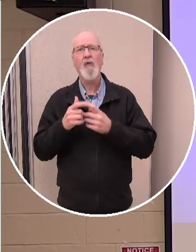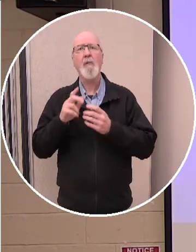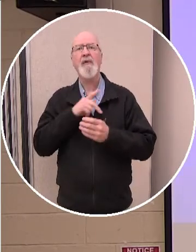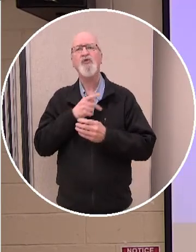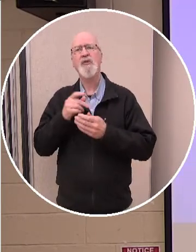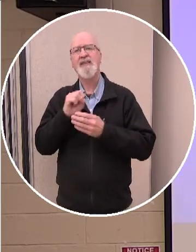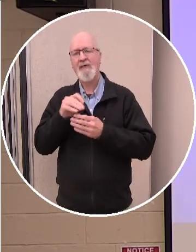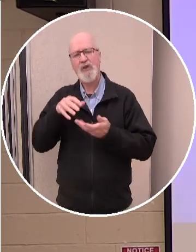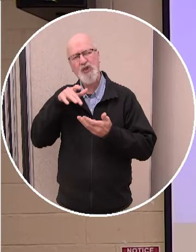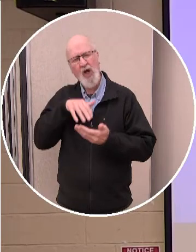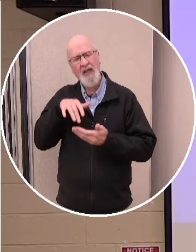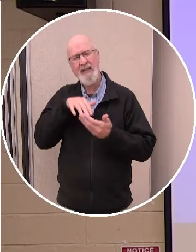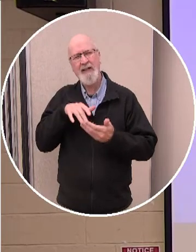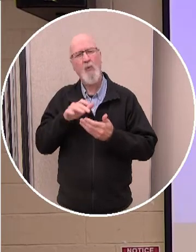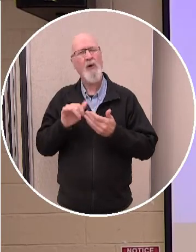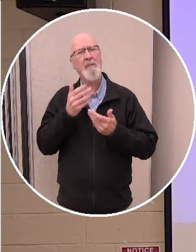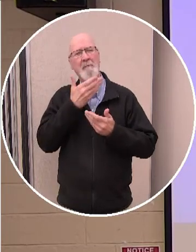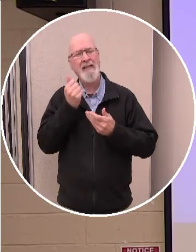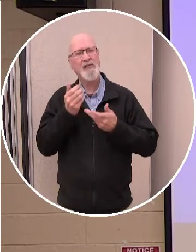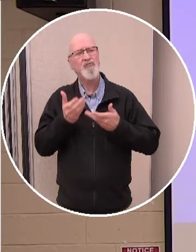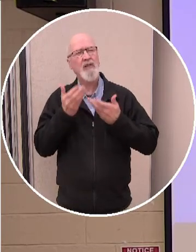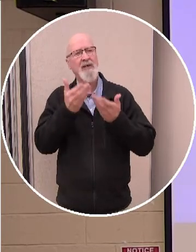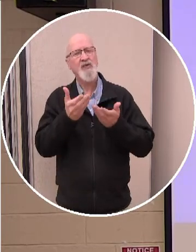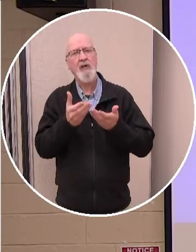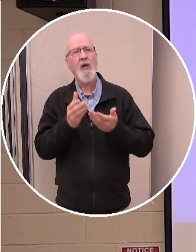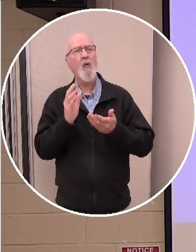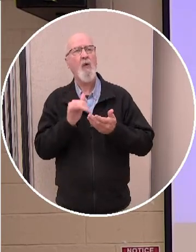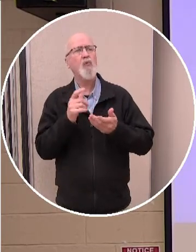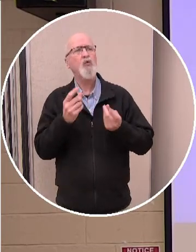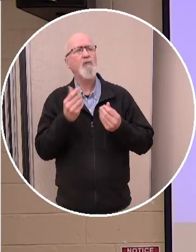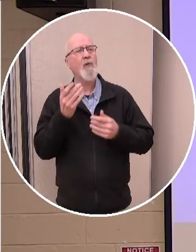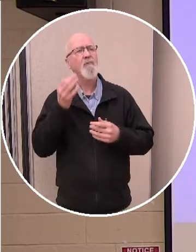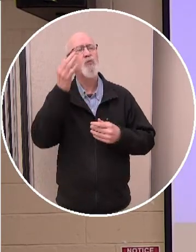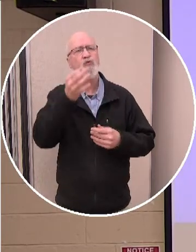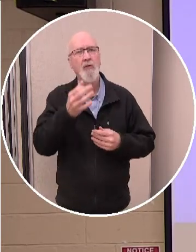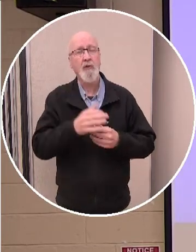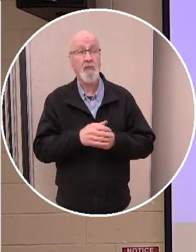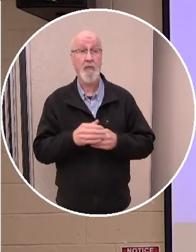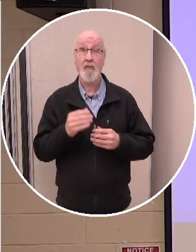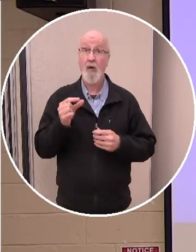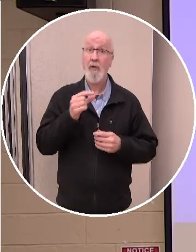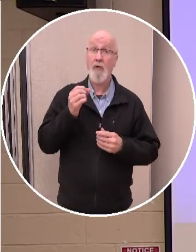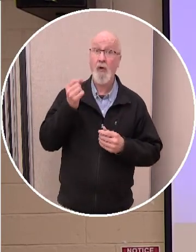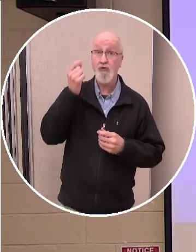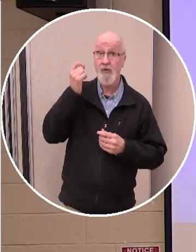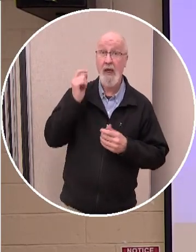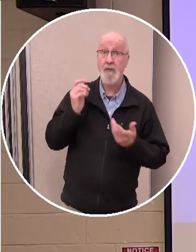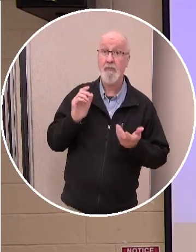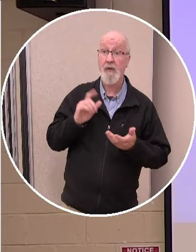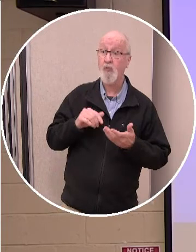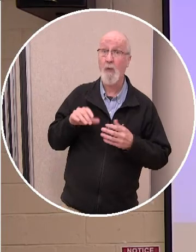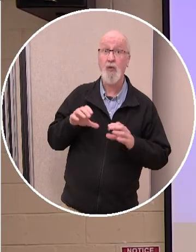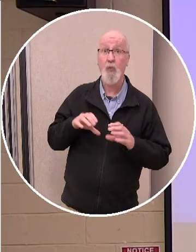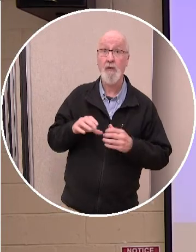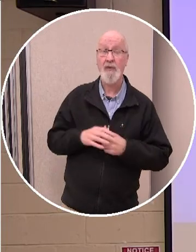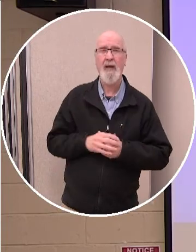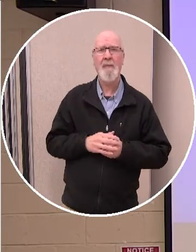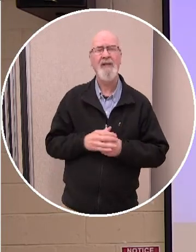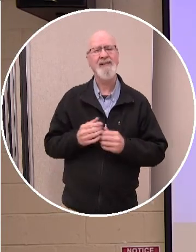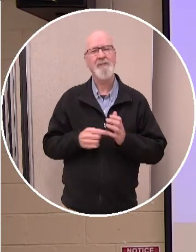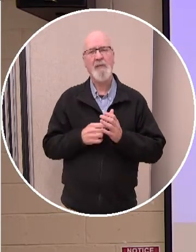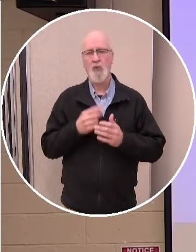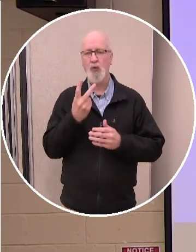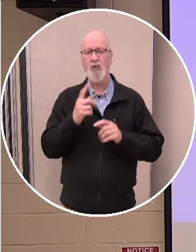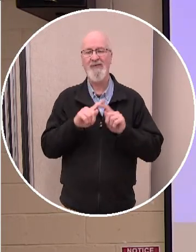staff to come up with a solid recommendation of a path forward. Government recognized that. But sometimes when you have two different